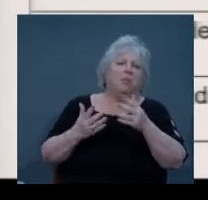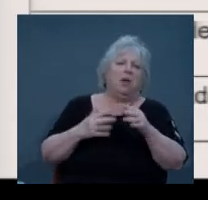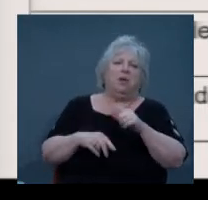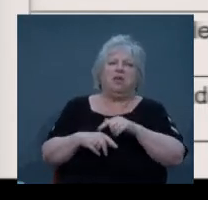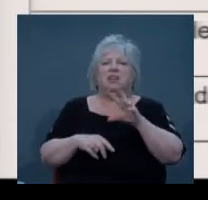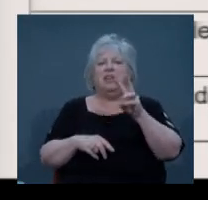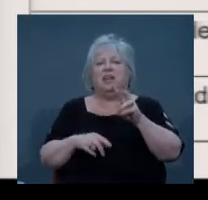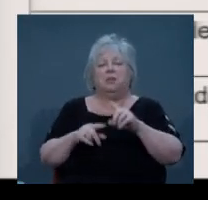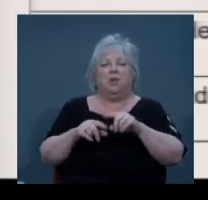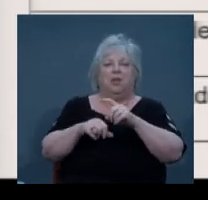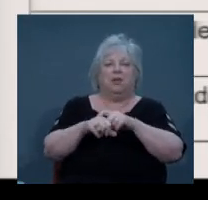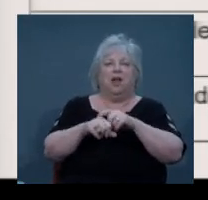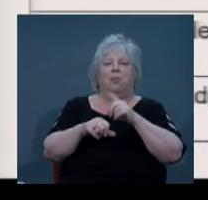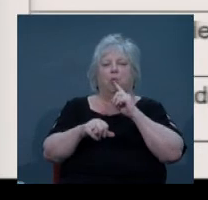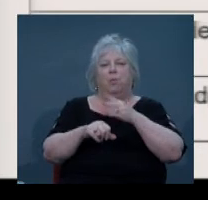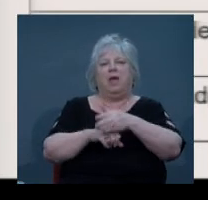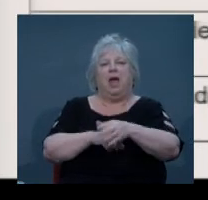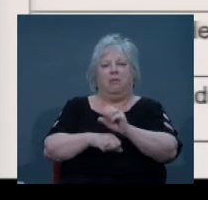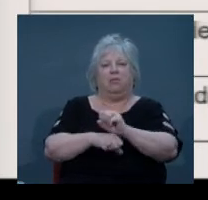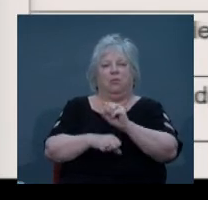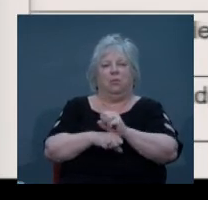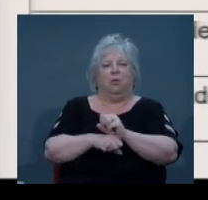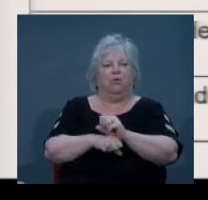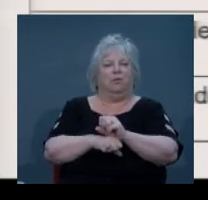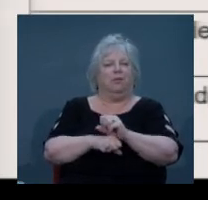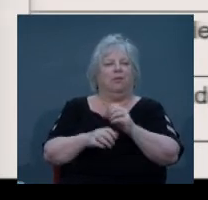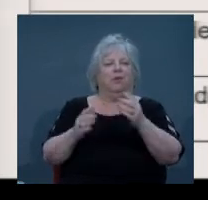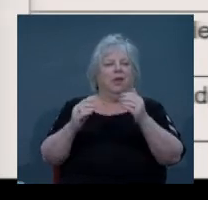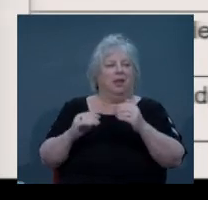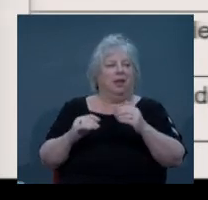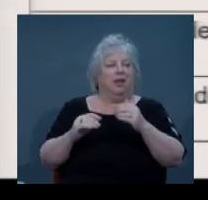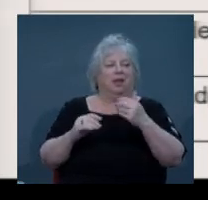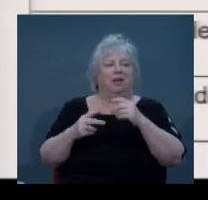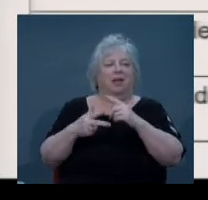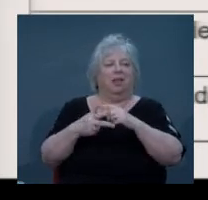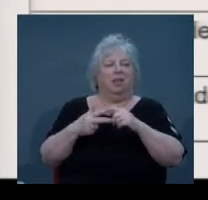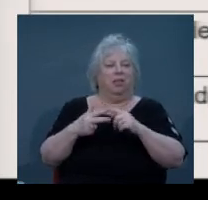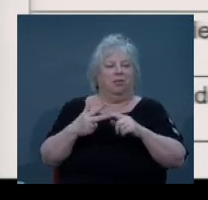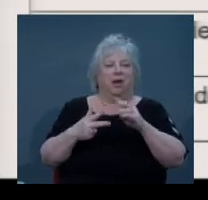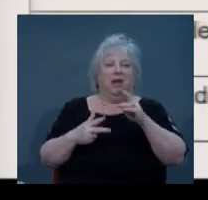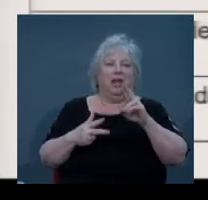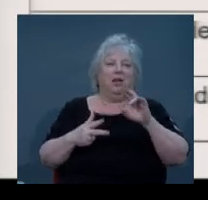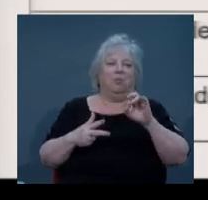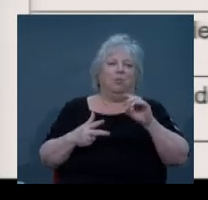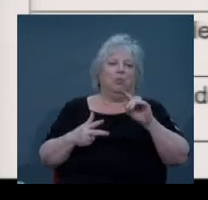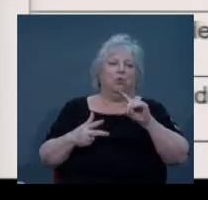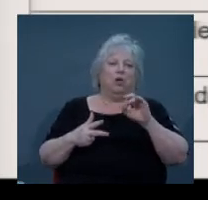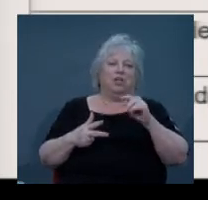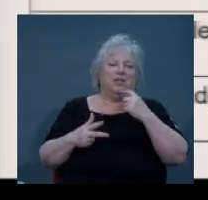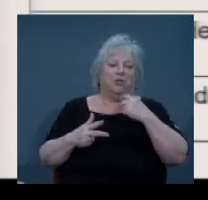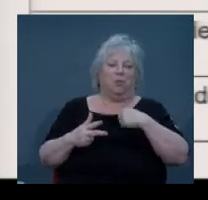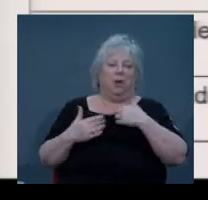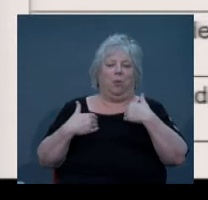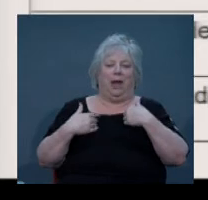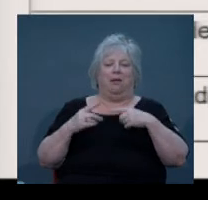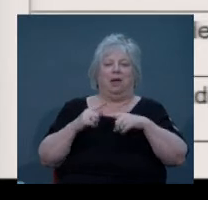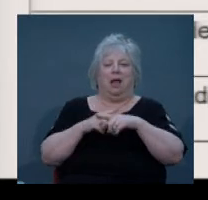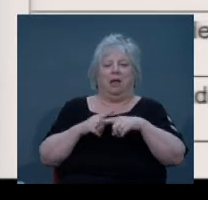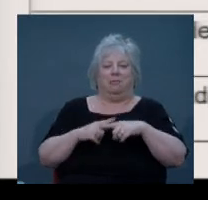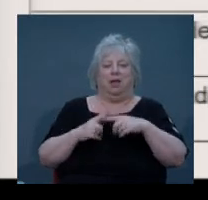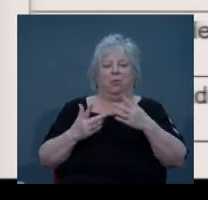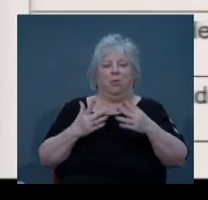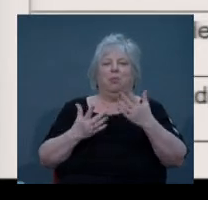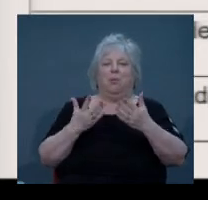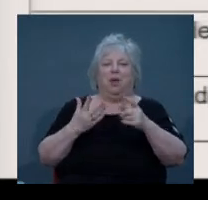but the timing will be after work. The next 3, Bridget has told me we do have a conflict. We're likely to have to